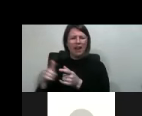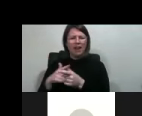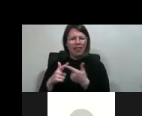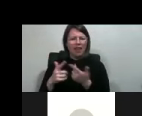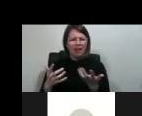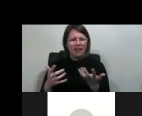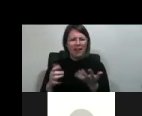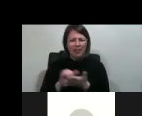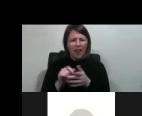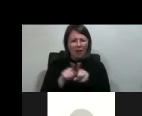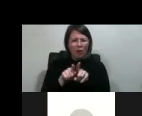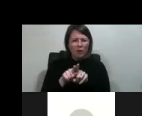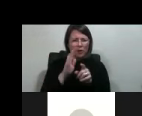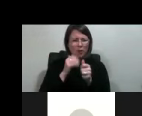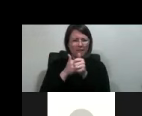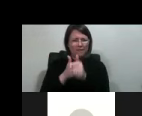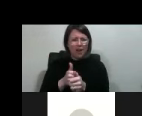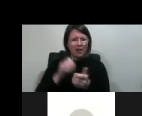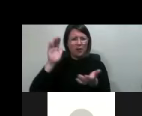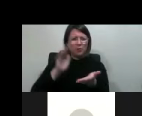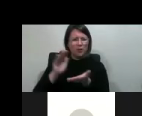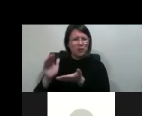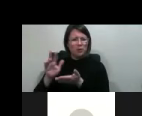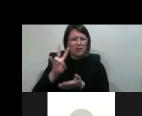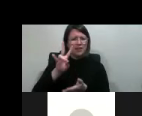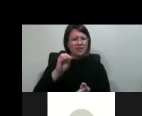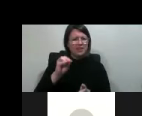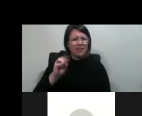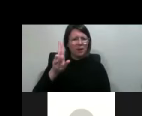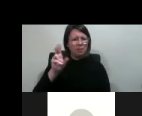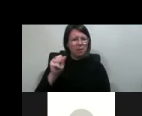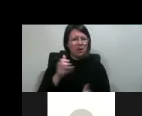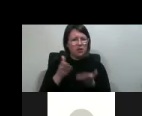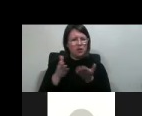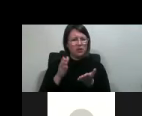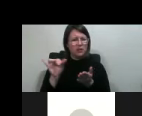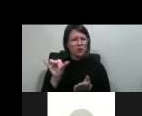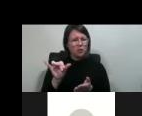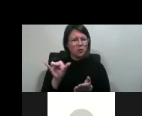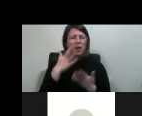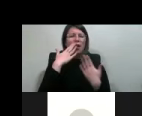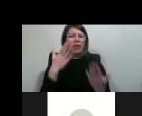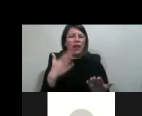will that also go along with a reduction in the 70 bus service? Thank you.